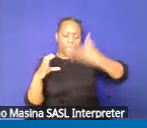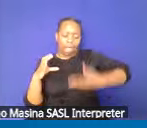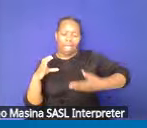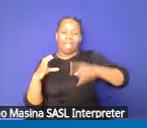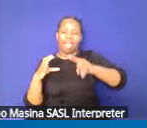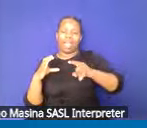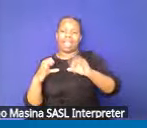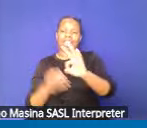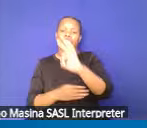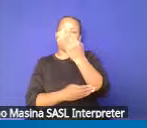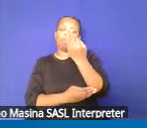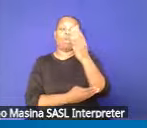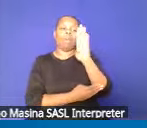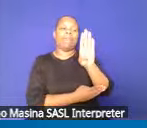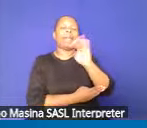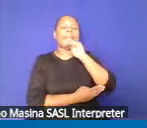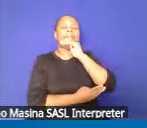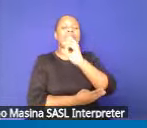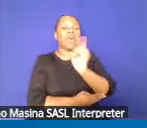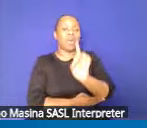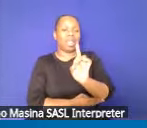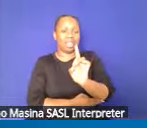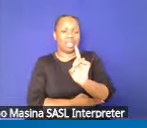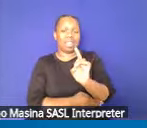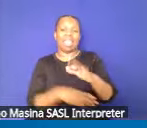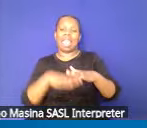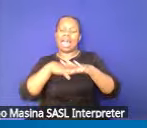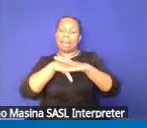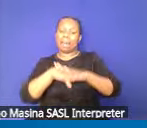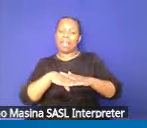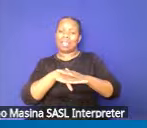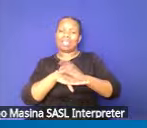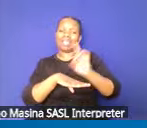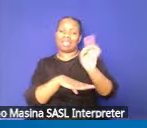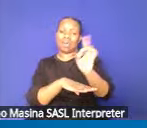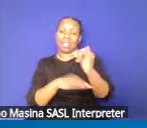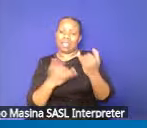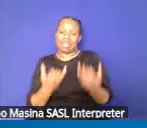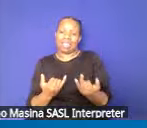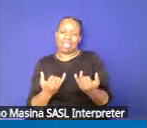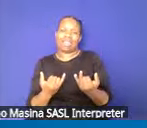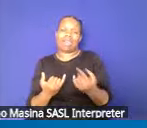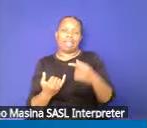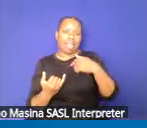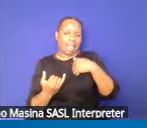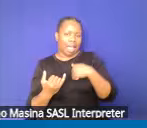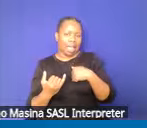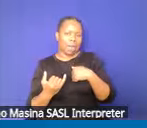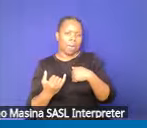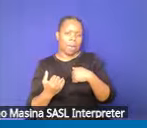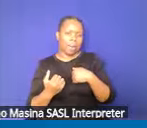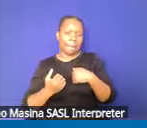stands for. And then basically that will be the